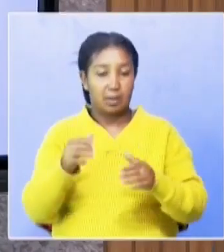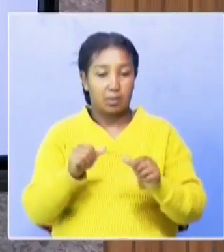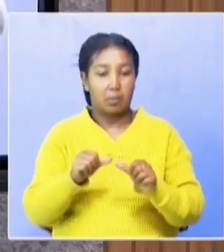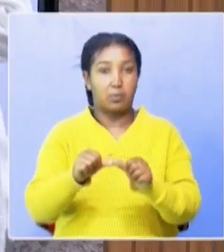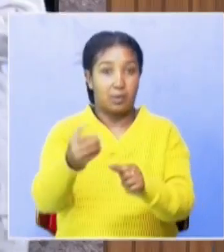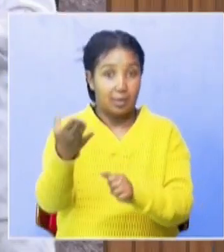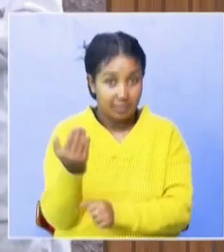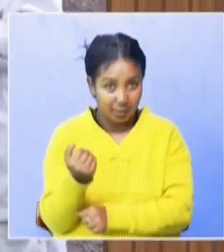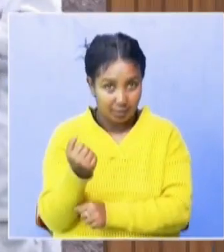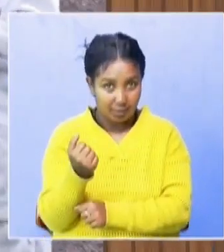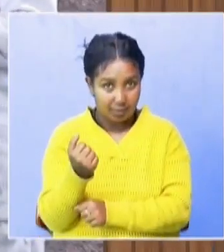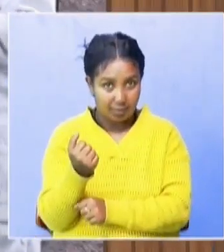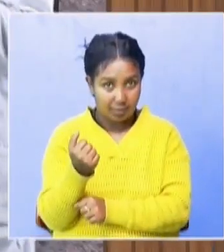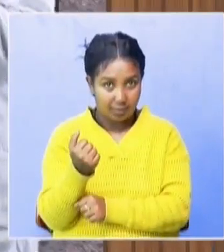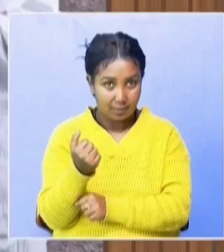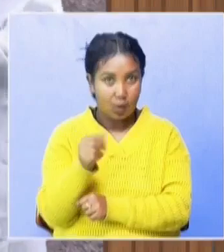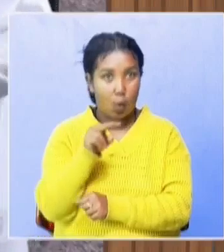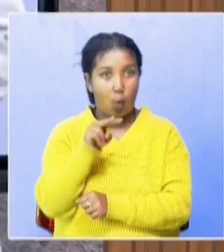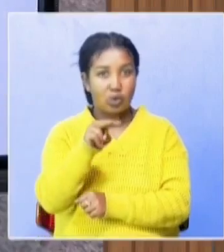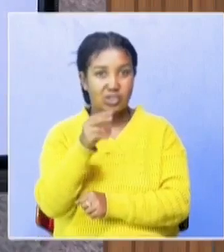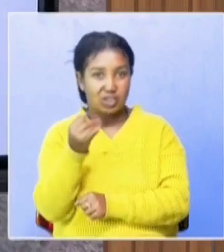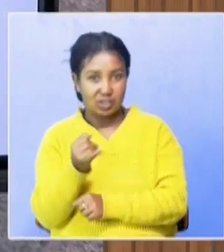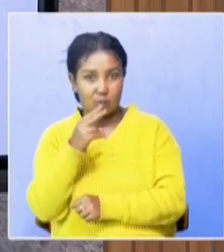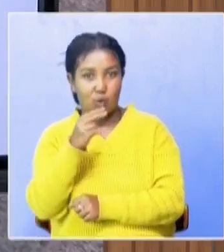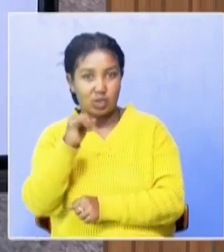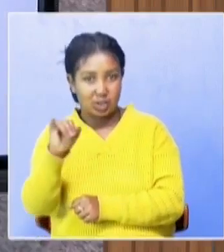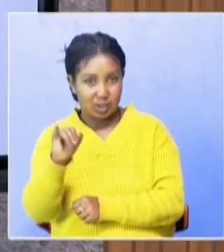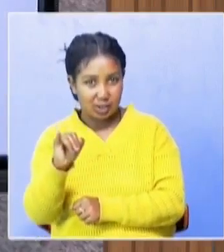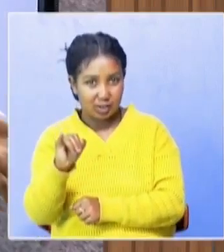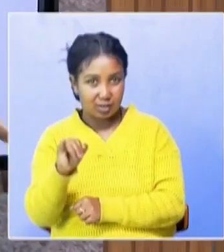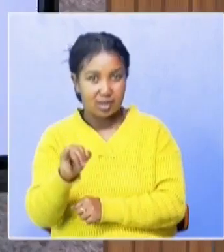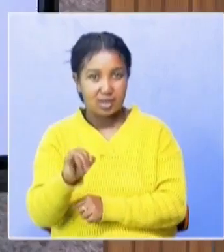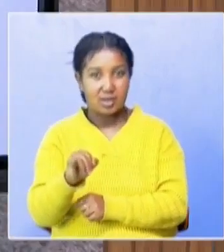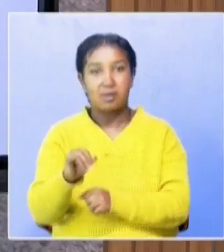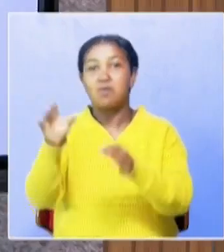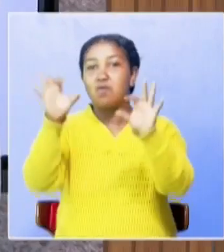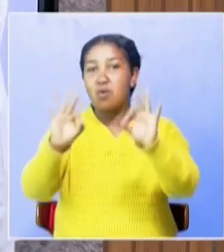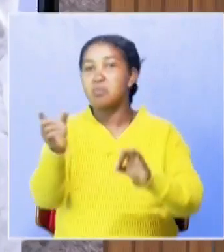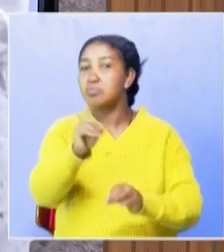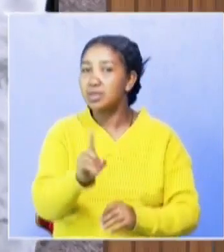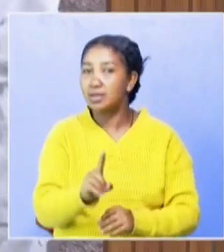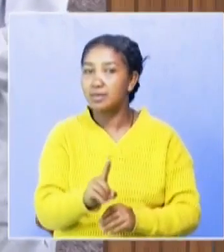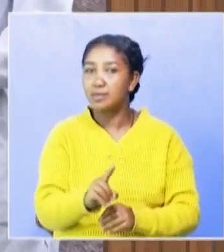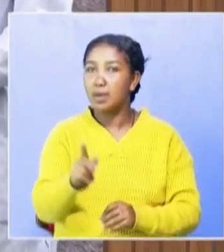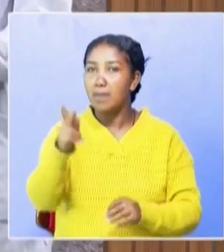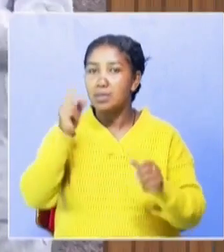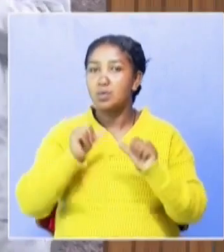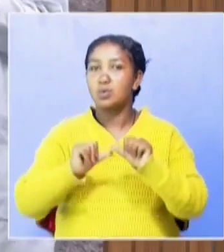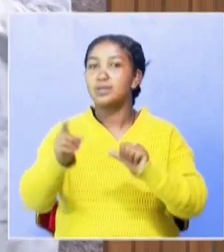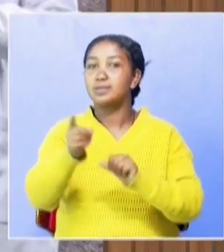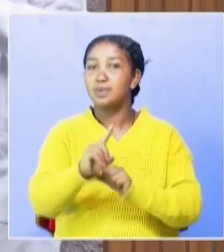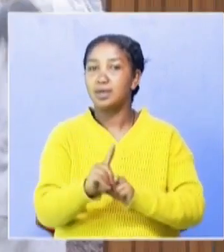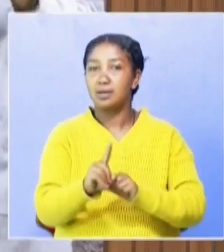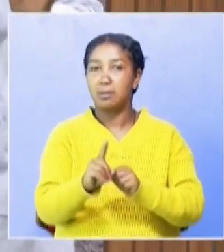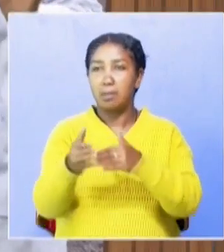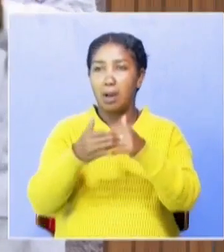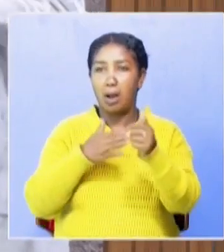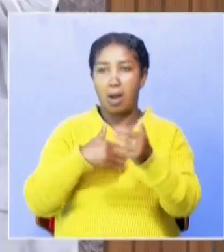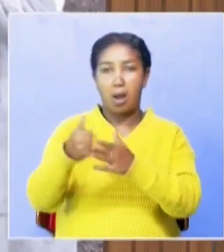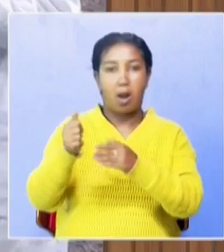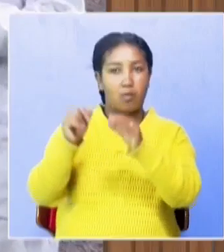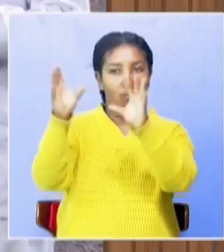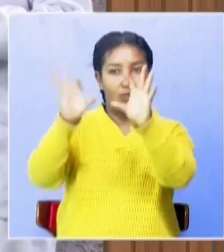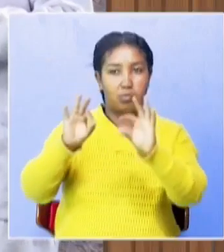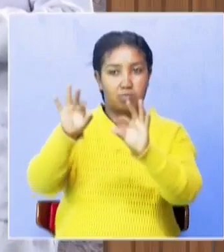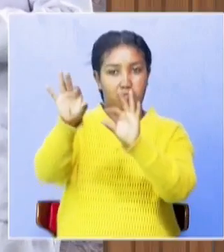on. Don't forget here. So, what the form from this sentence? You can simply derive the form from the